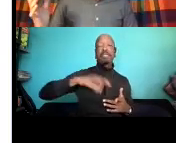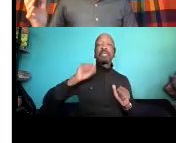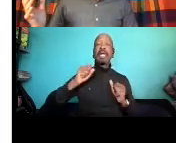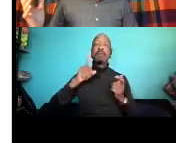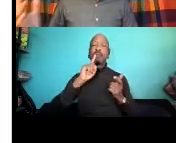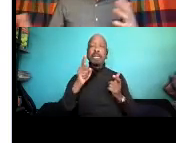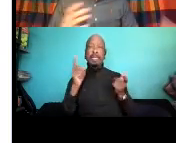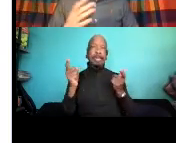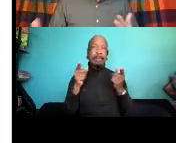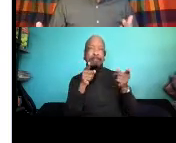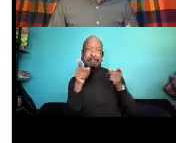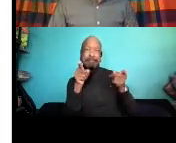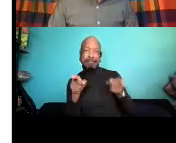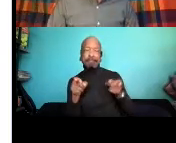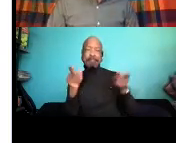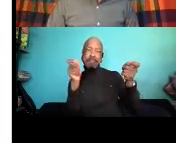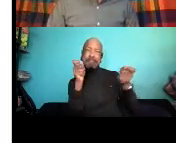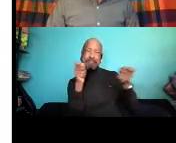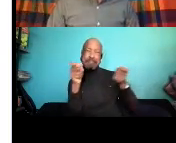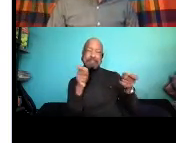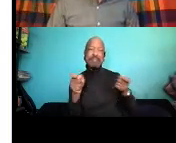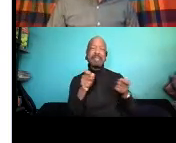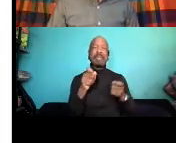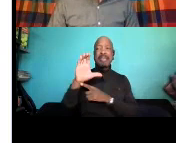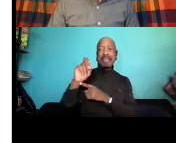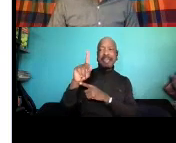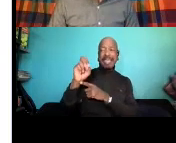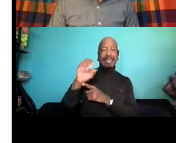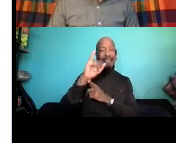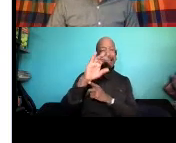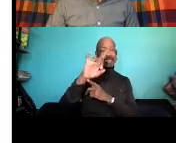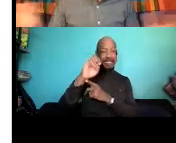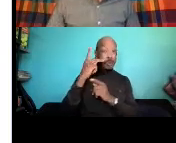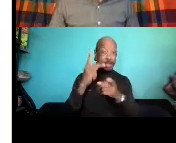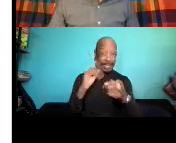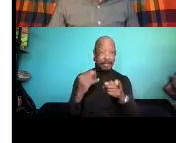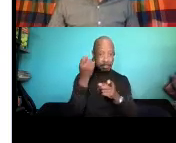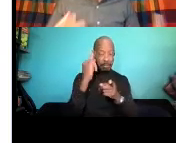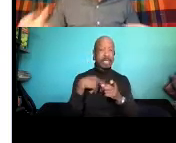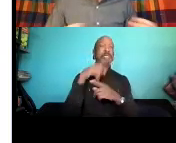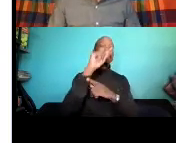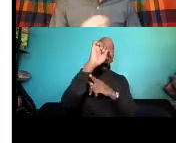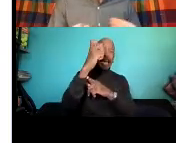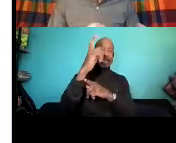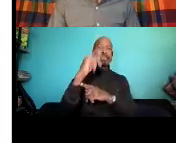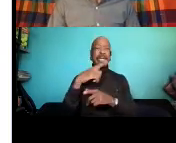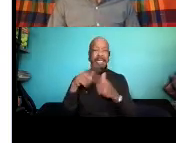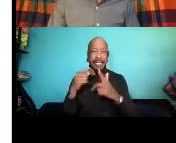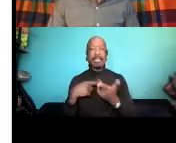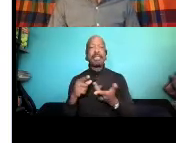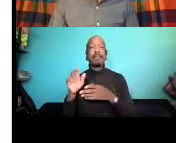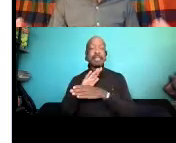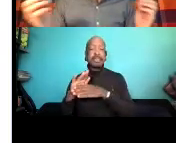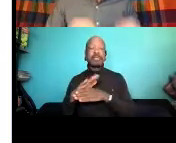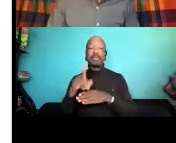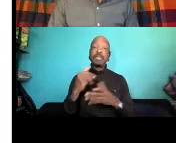match cake and icing. So when you start to understand that, there's an infinite possibility for the ingredients you choose